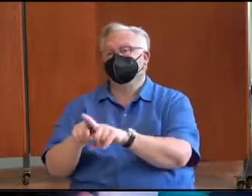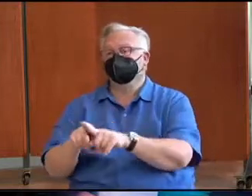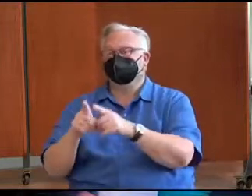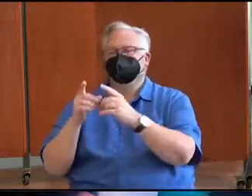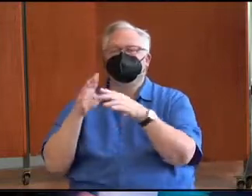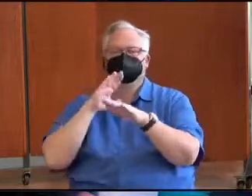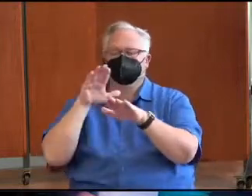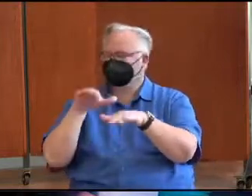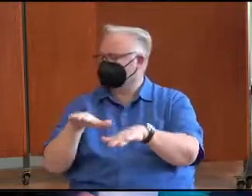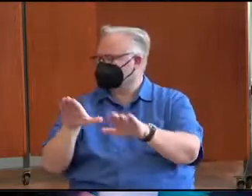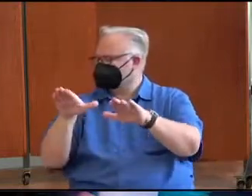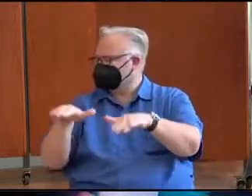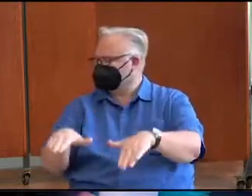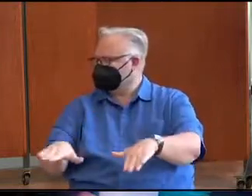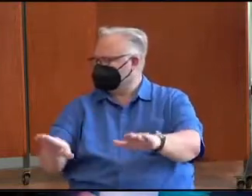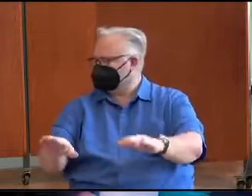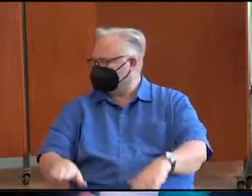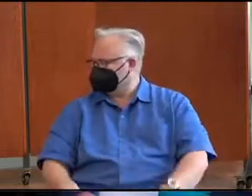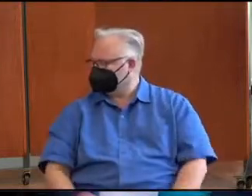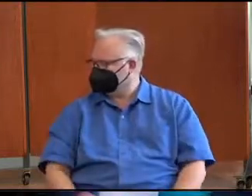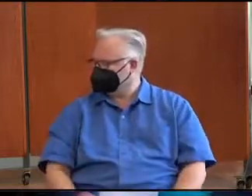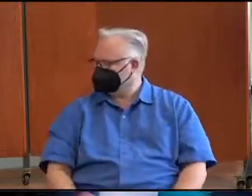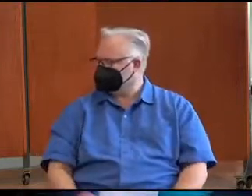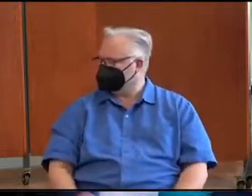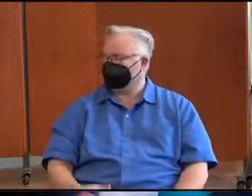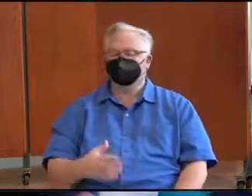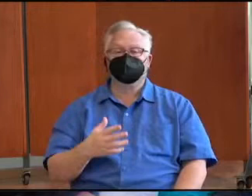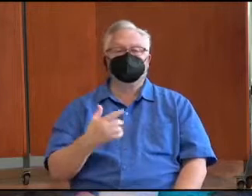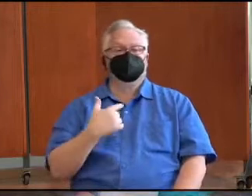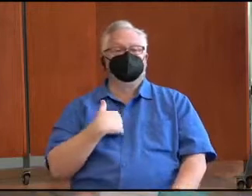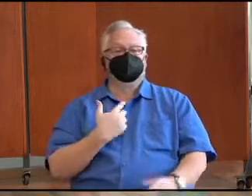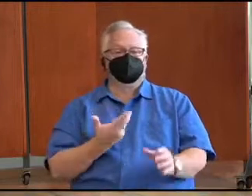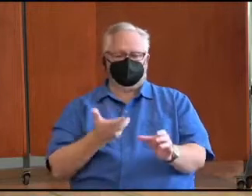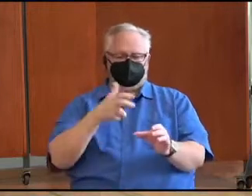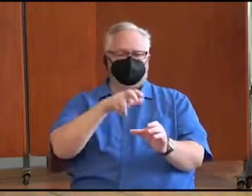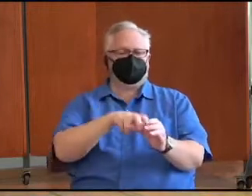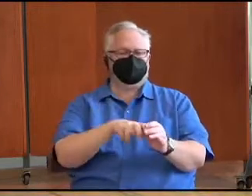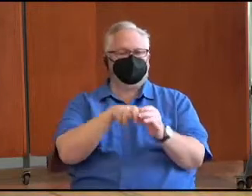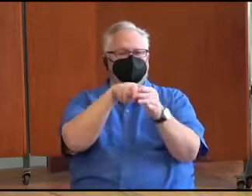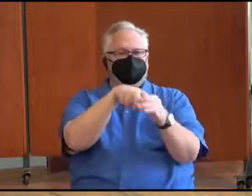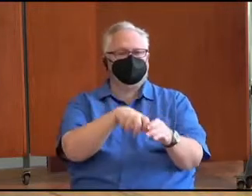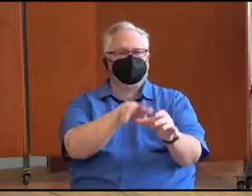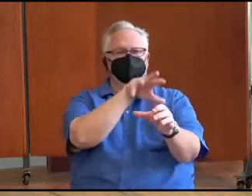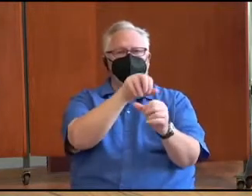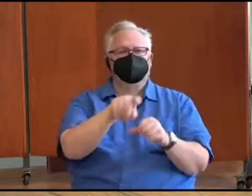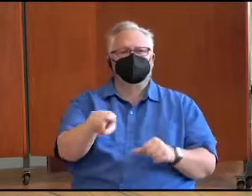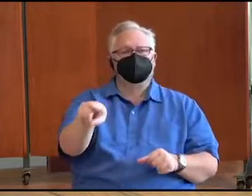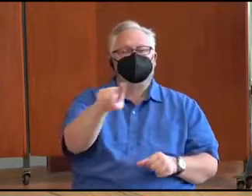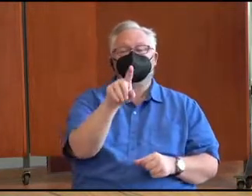Somos el mar. Yo navego en ti.